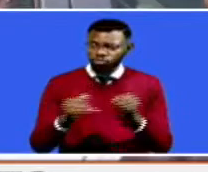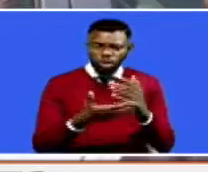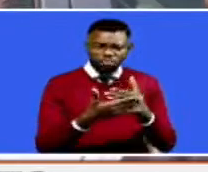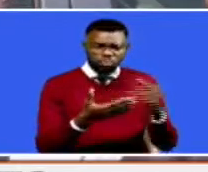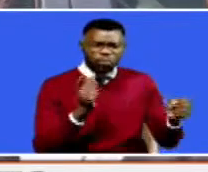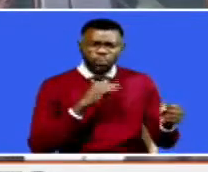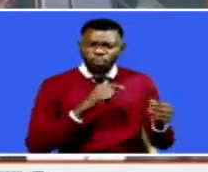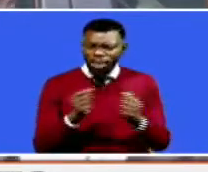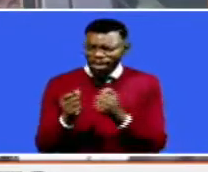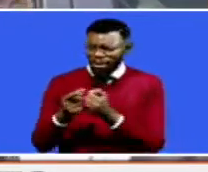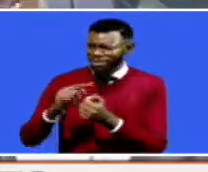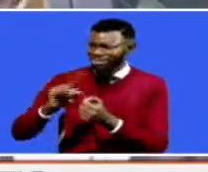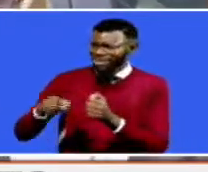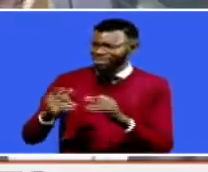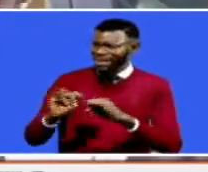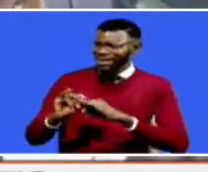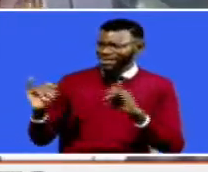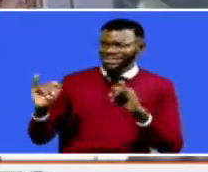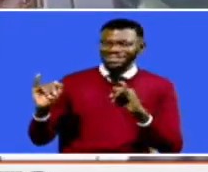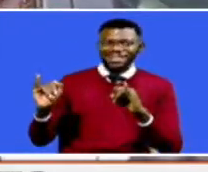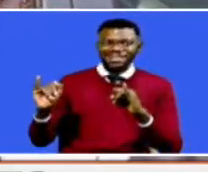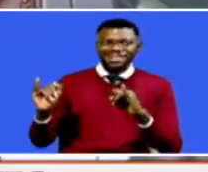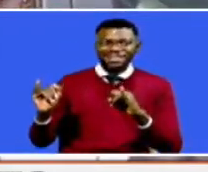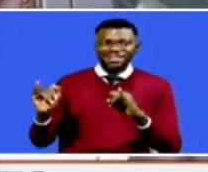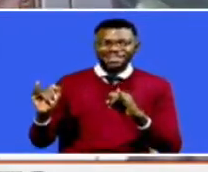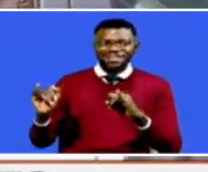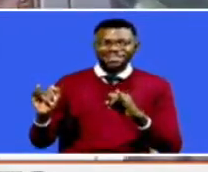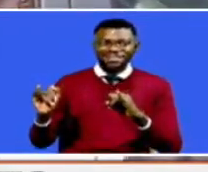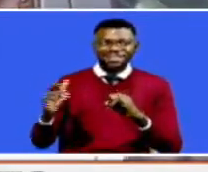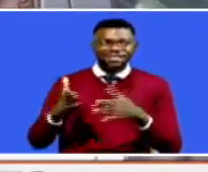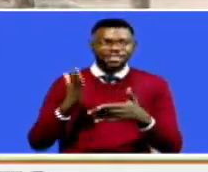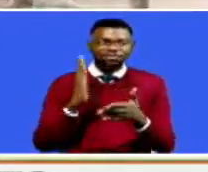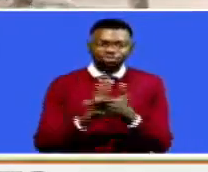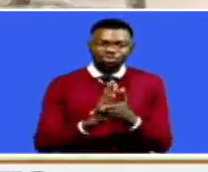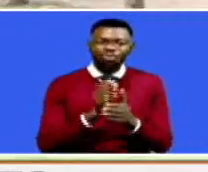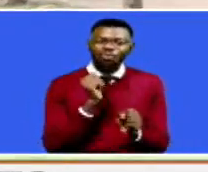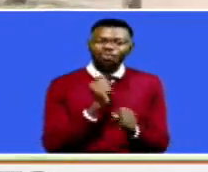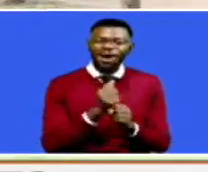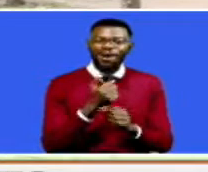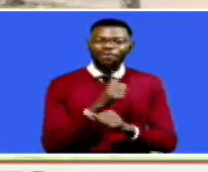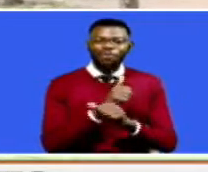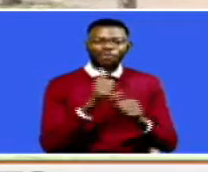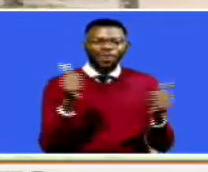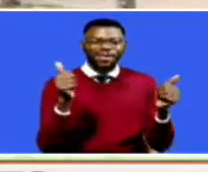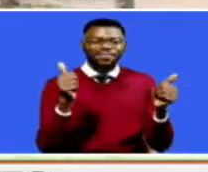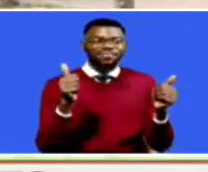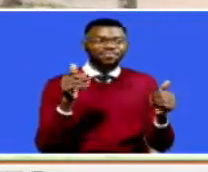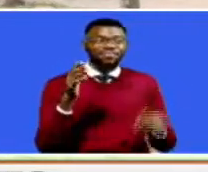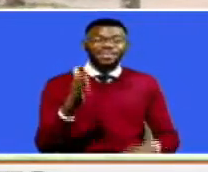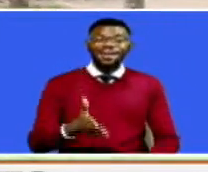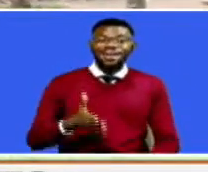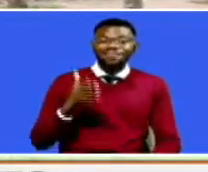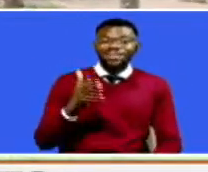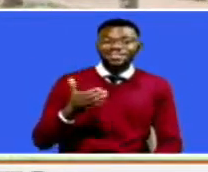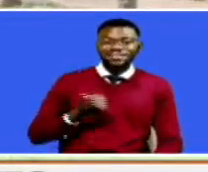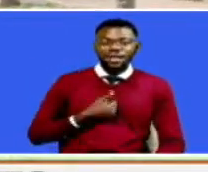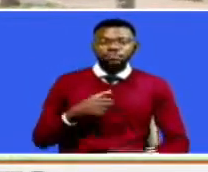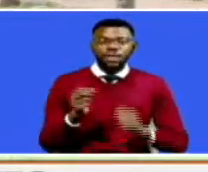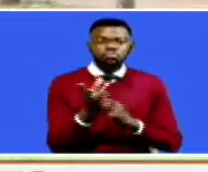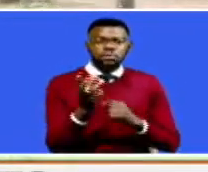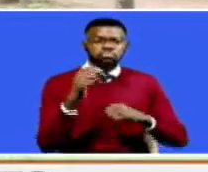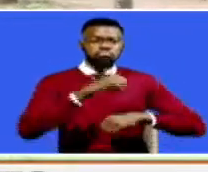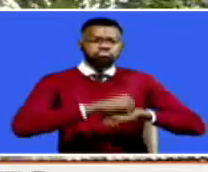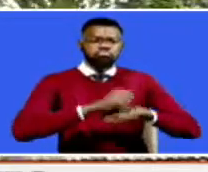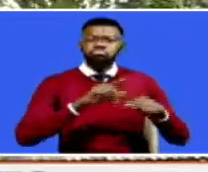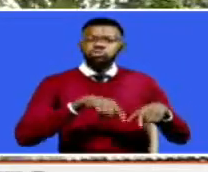11,000, really, I'm sure we are doing very well. Speaking at Naivasha Girls Secondary School, Dr.